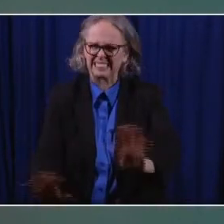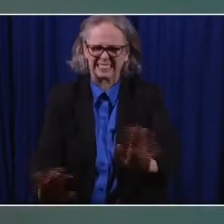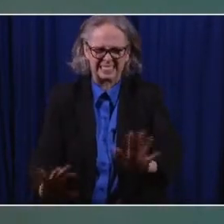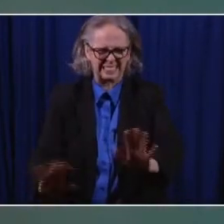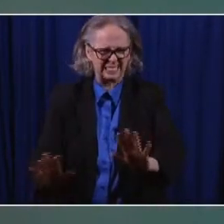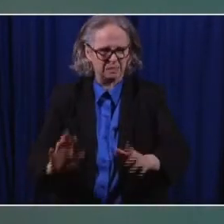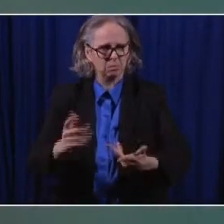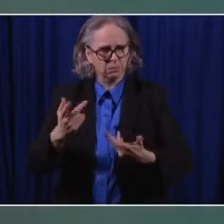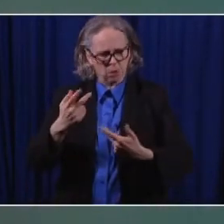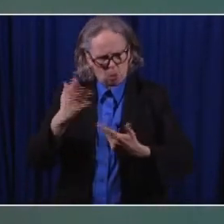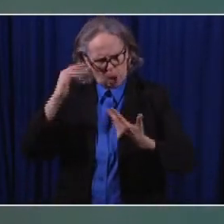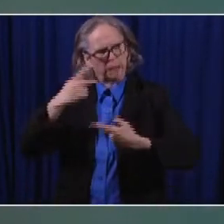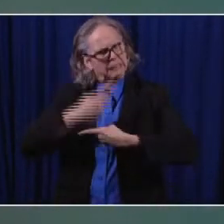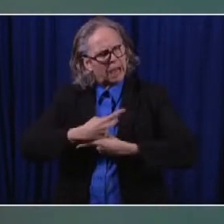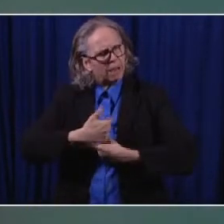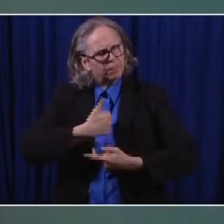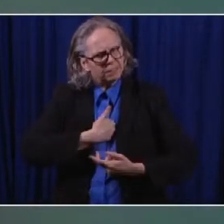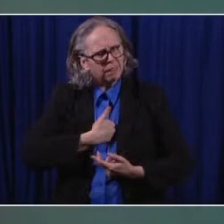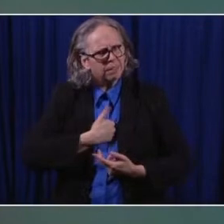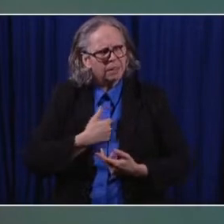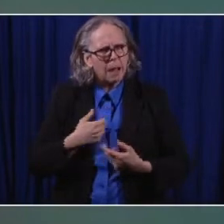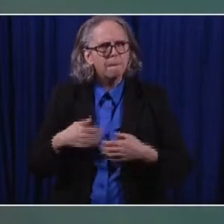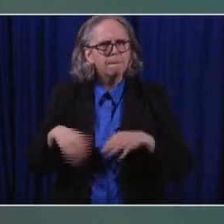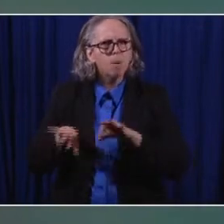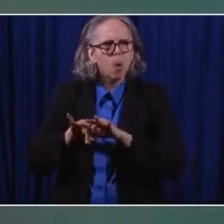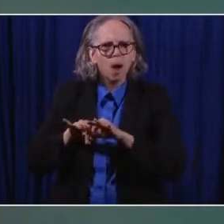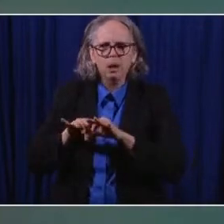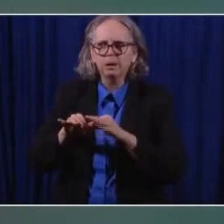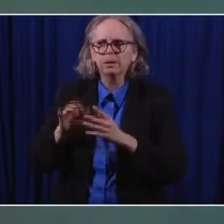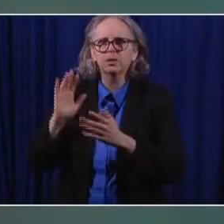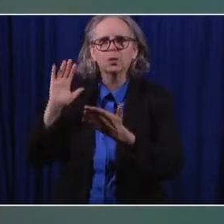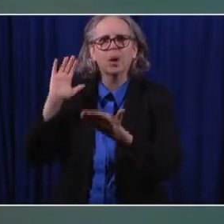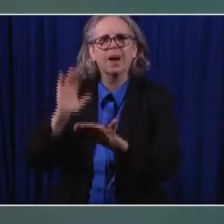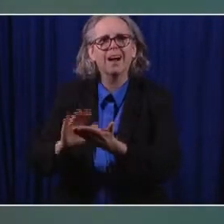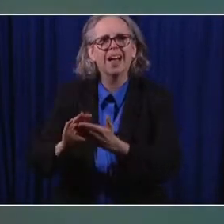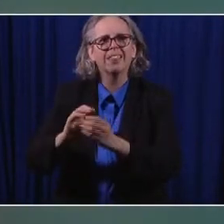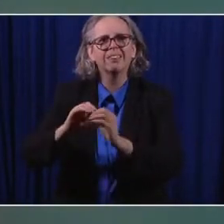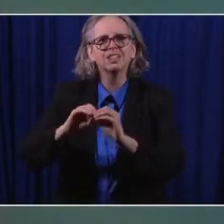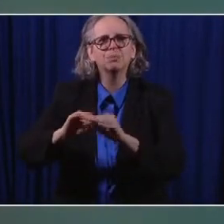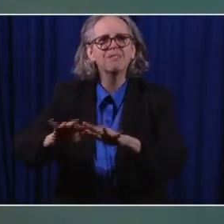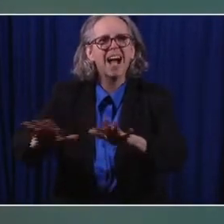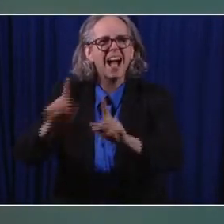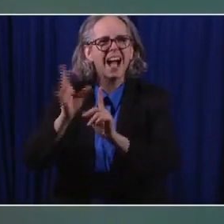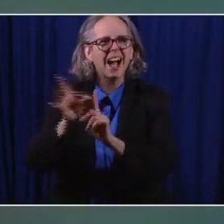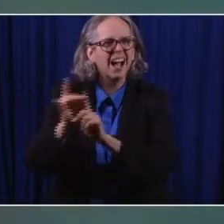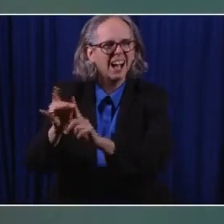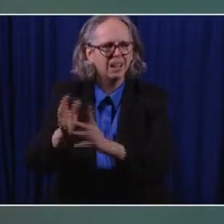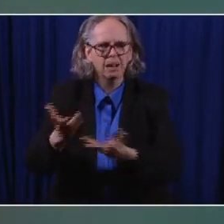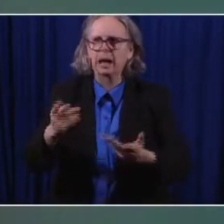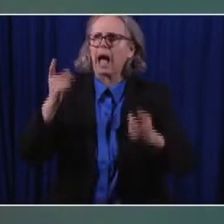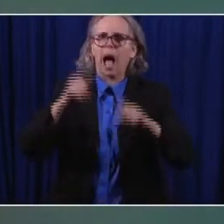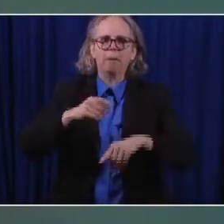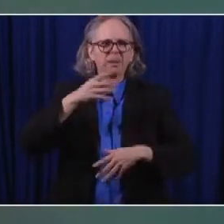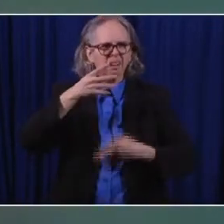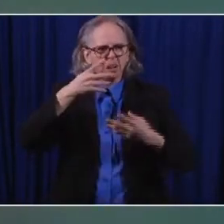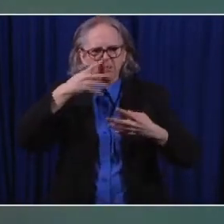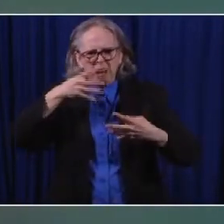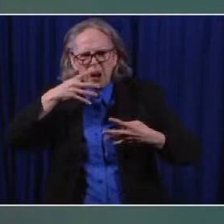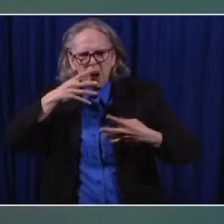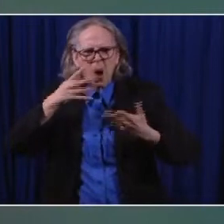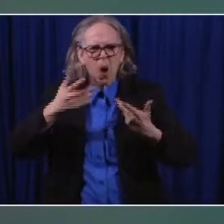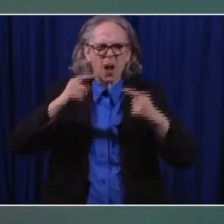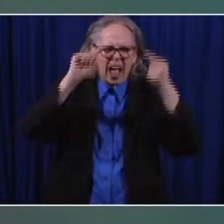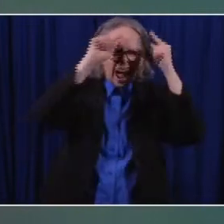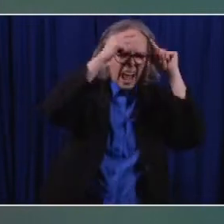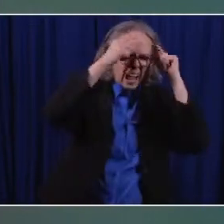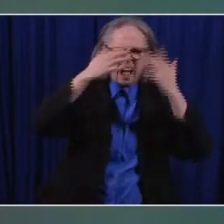what we're here for as doctors. The symptoms, like we said, a runny nose, headache, fevers, they're so common with COVID, but they're so